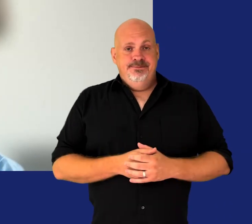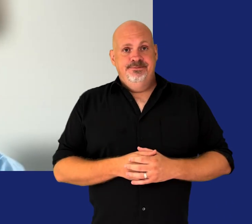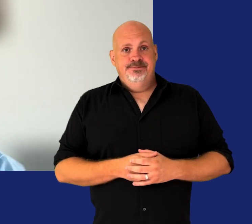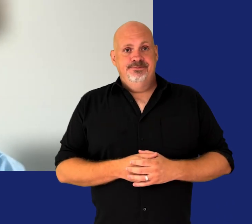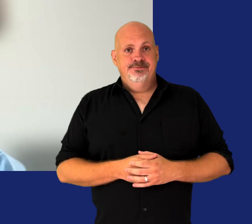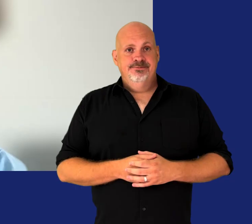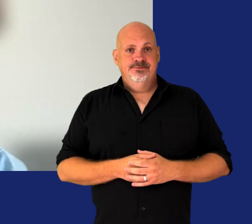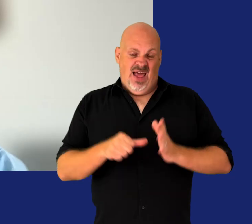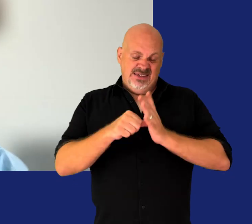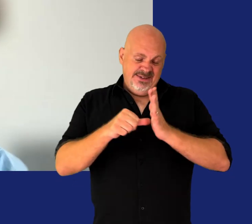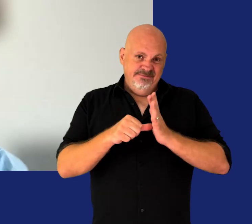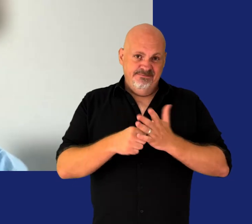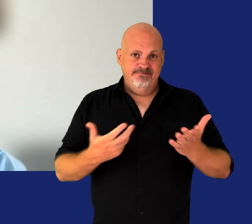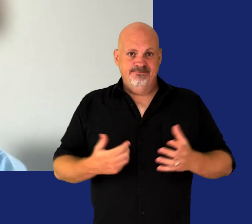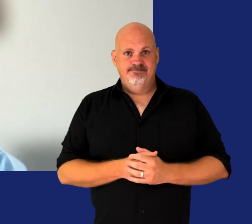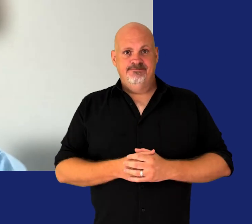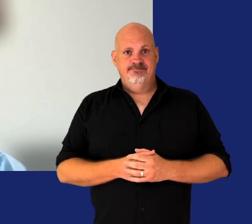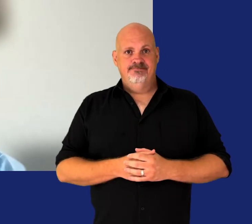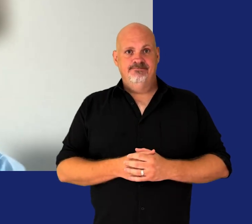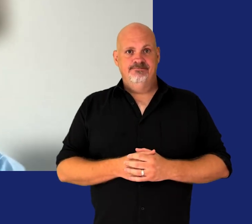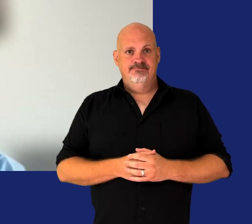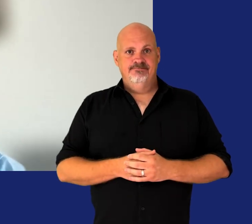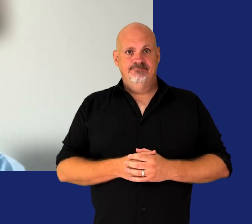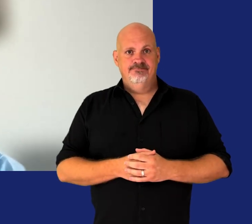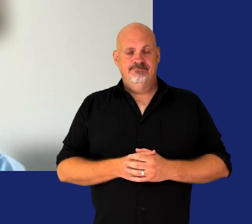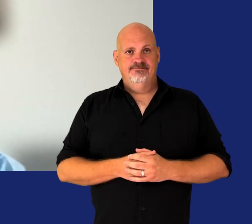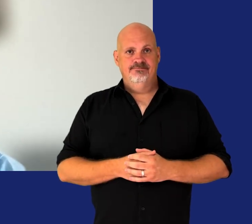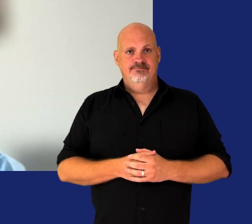yeah, it's hard.